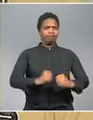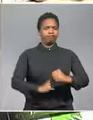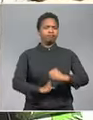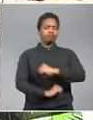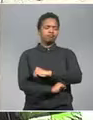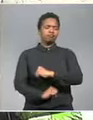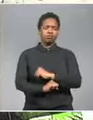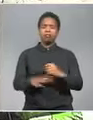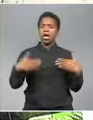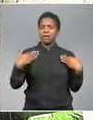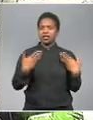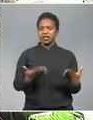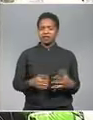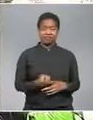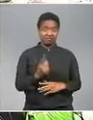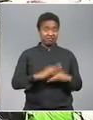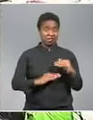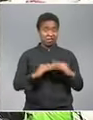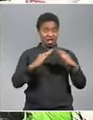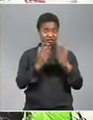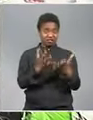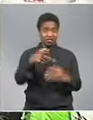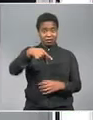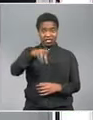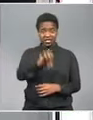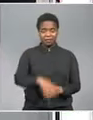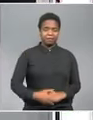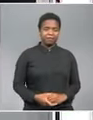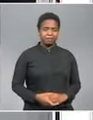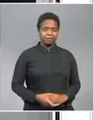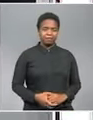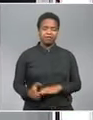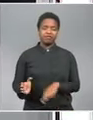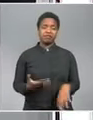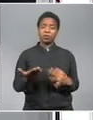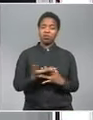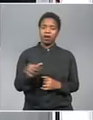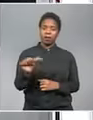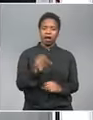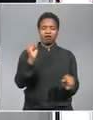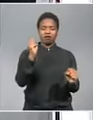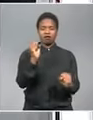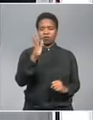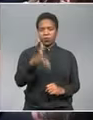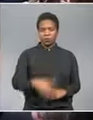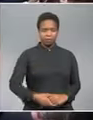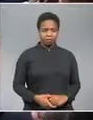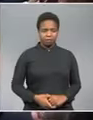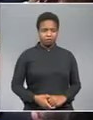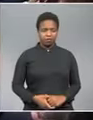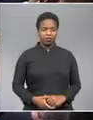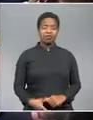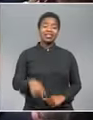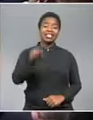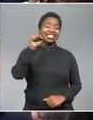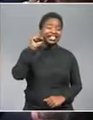it. Sandy McCowan, Port Elizabeth. Stay with us here on eNews, coming up. The eyes